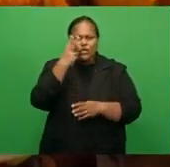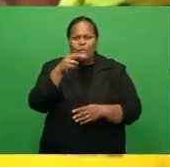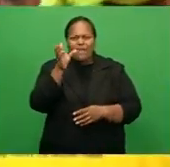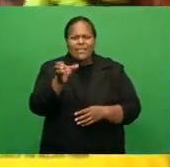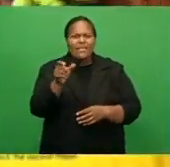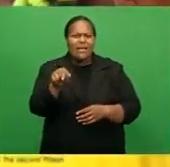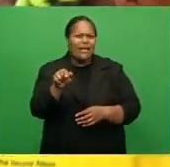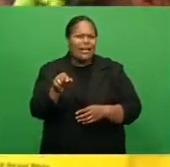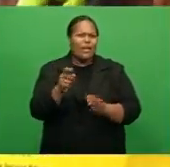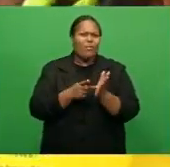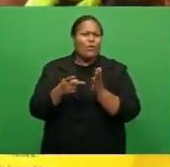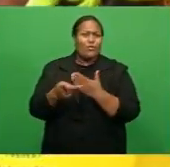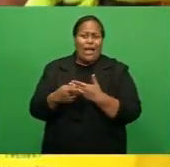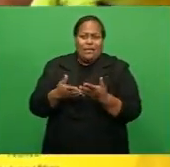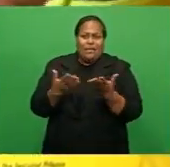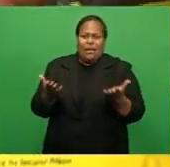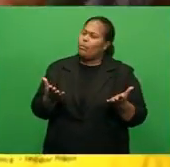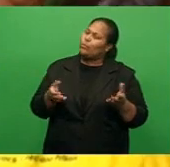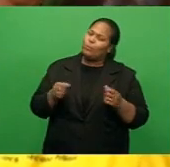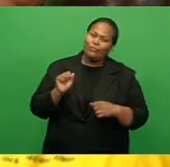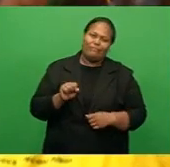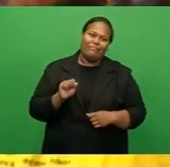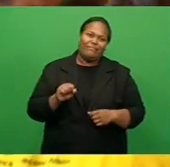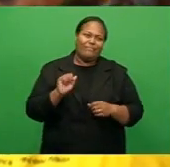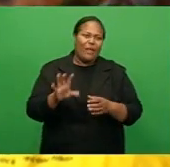project has given her a sense of belonging as she